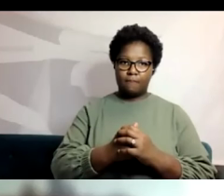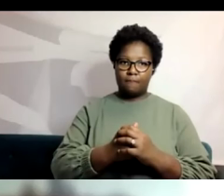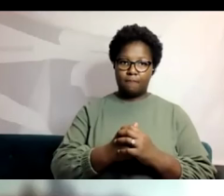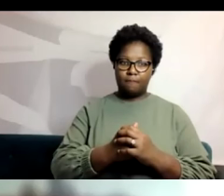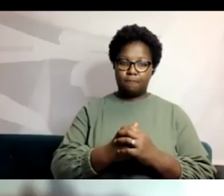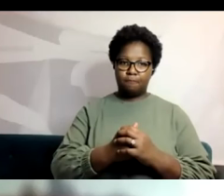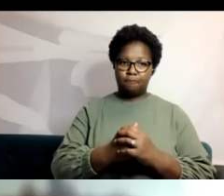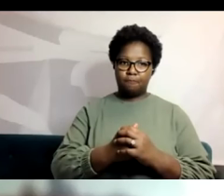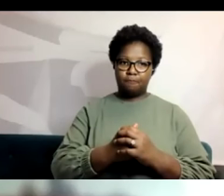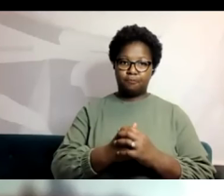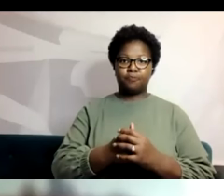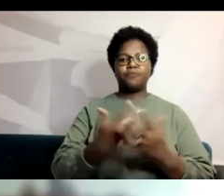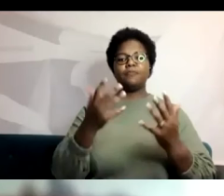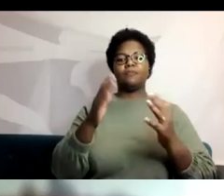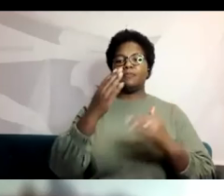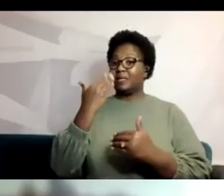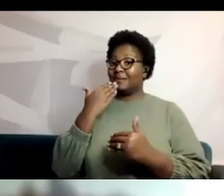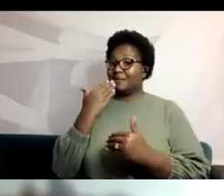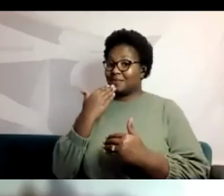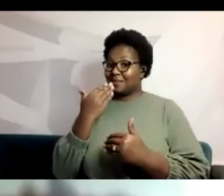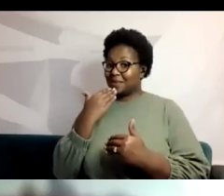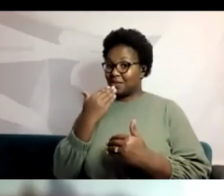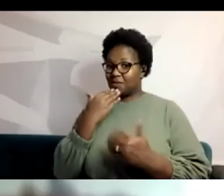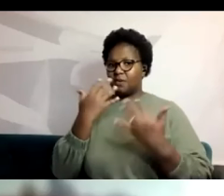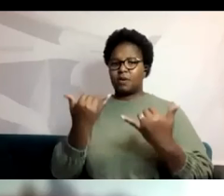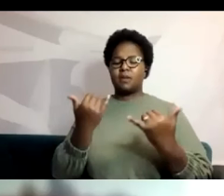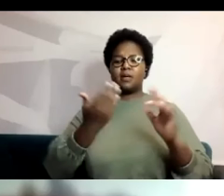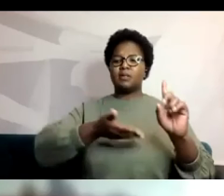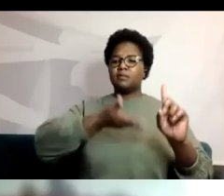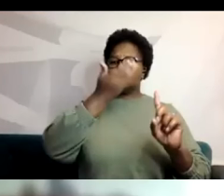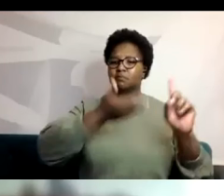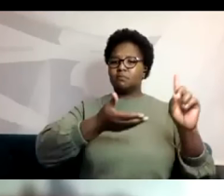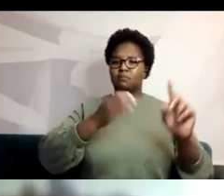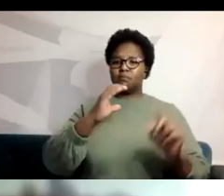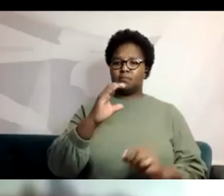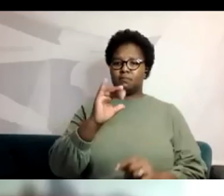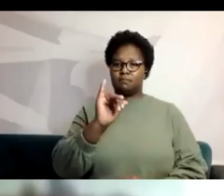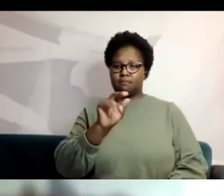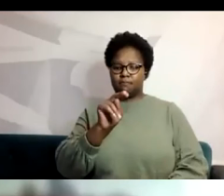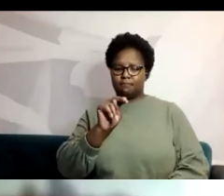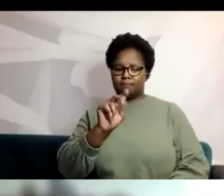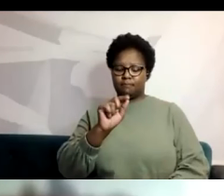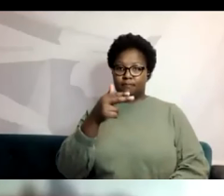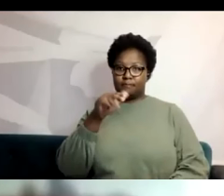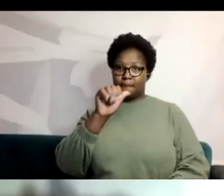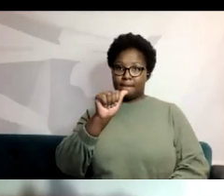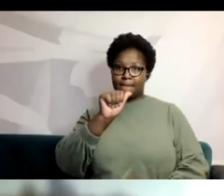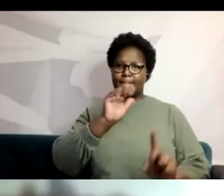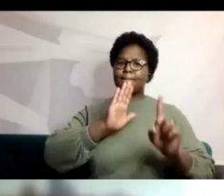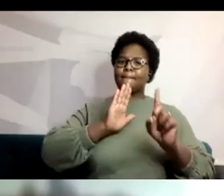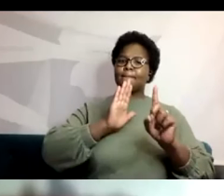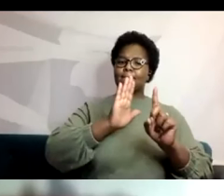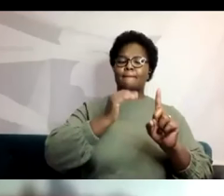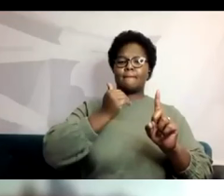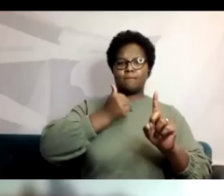There we go. Thank you. So now this is Cynthia. Cynthia has a little bit